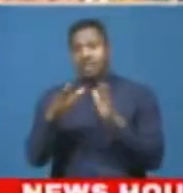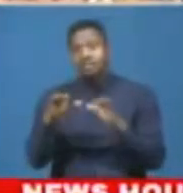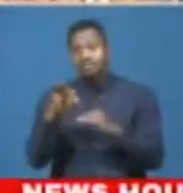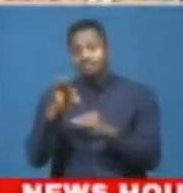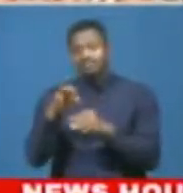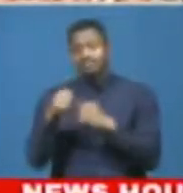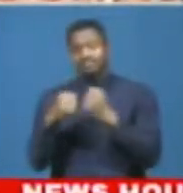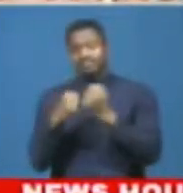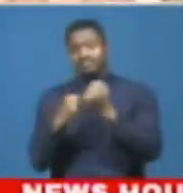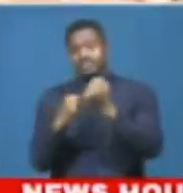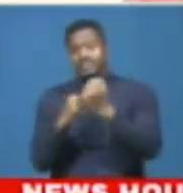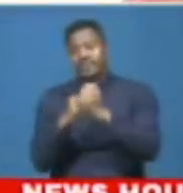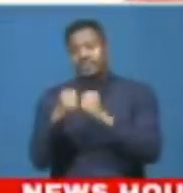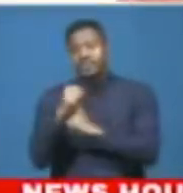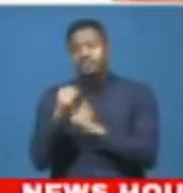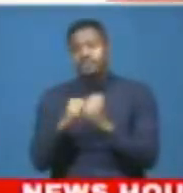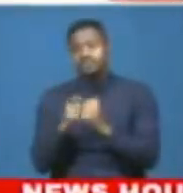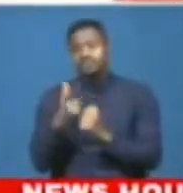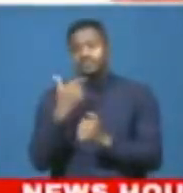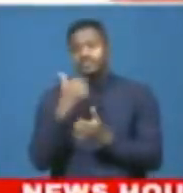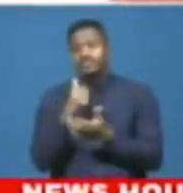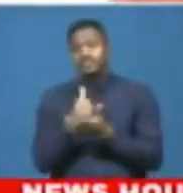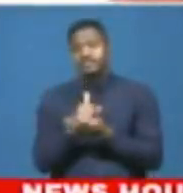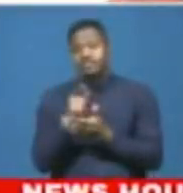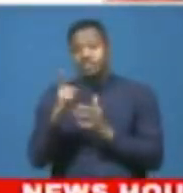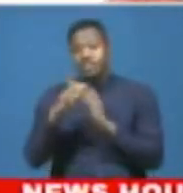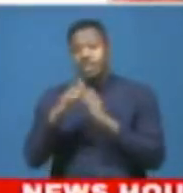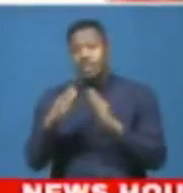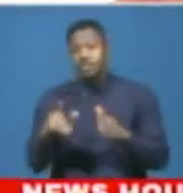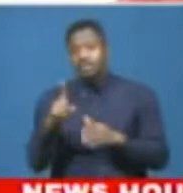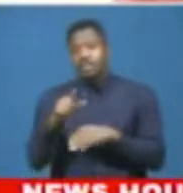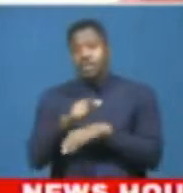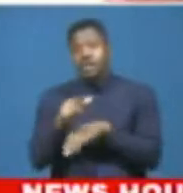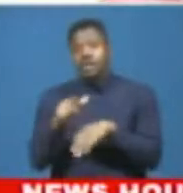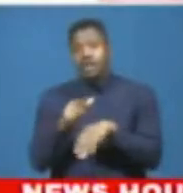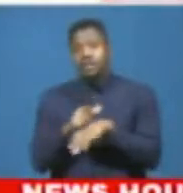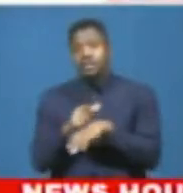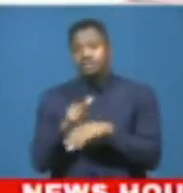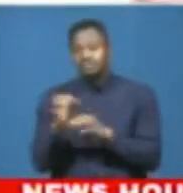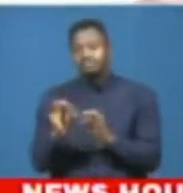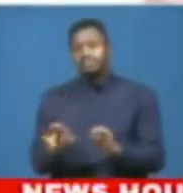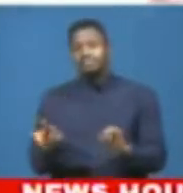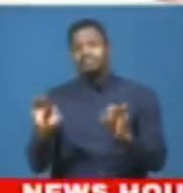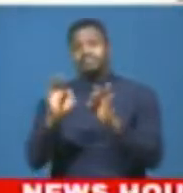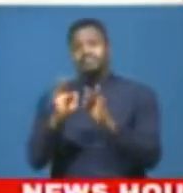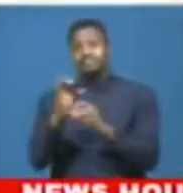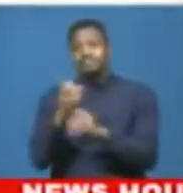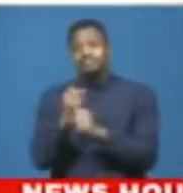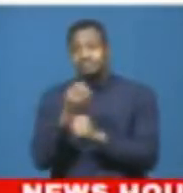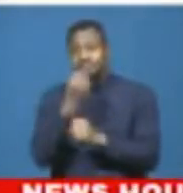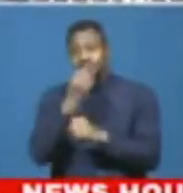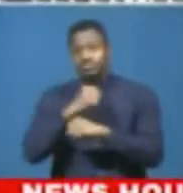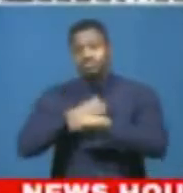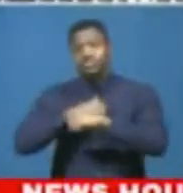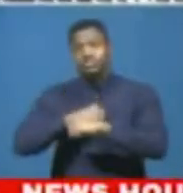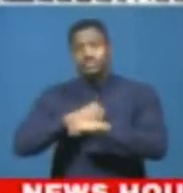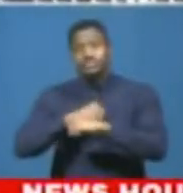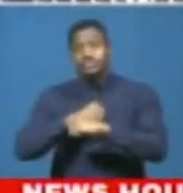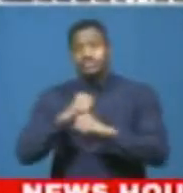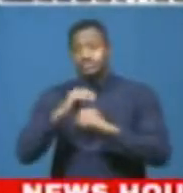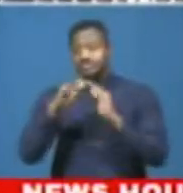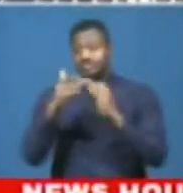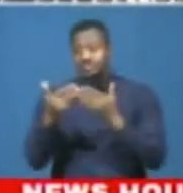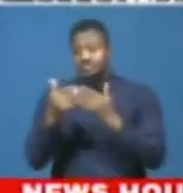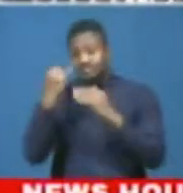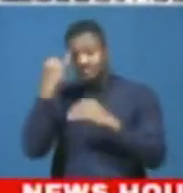Madam Alberta Akosa, said One House, One Garden is crucial in achieving food security. The whole idea is to